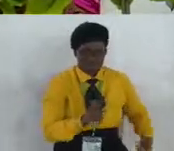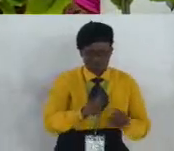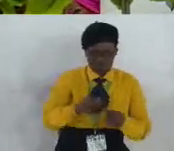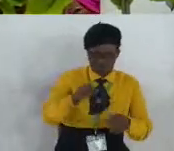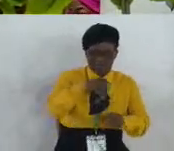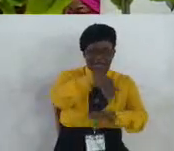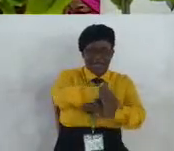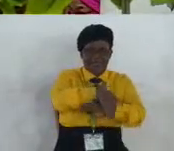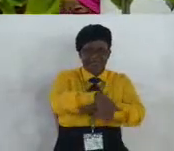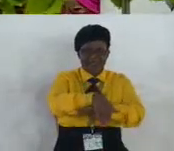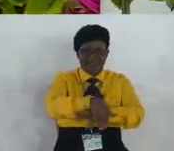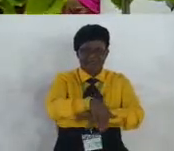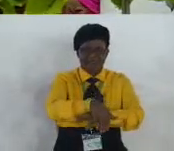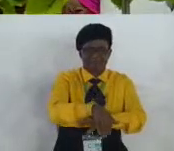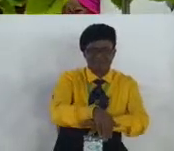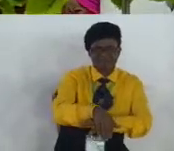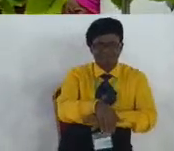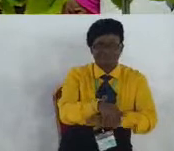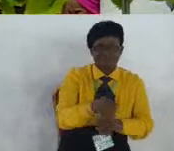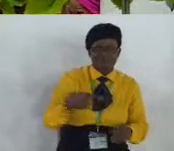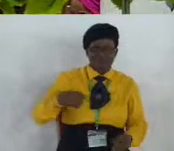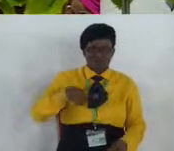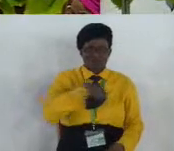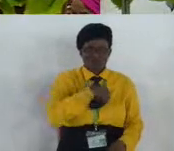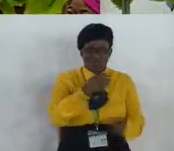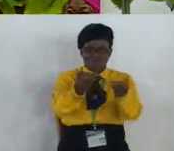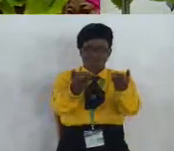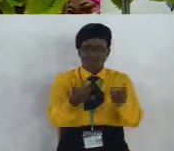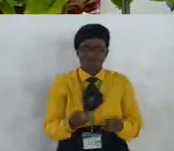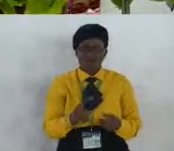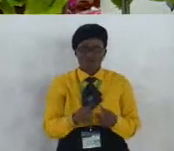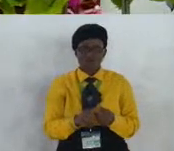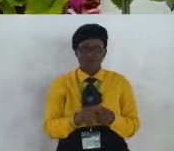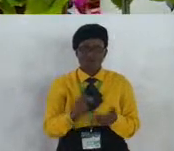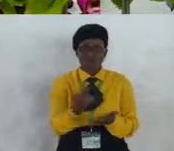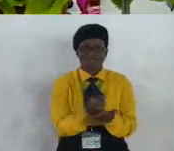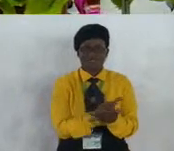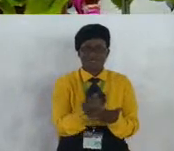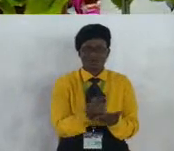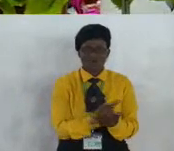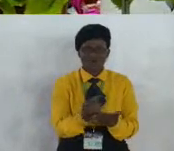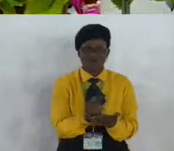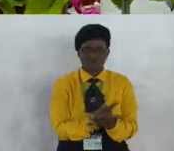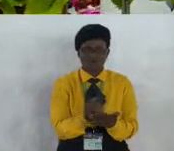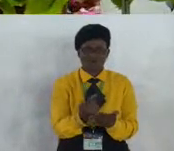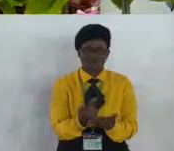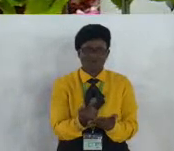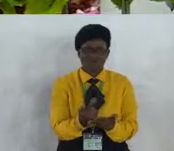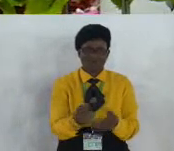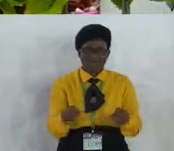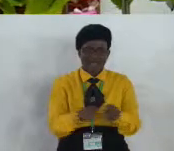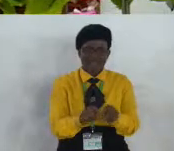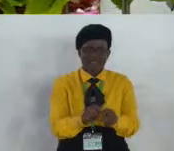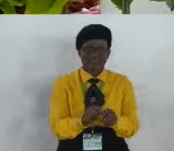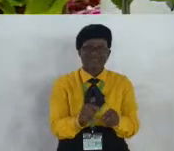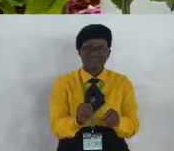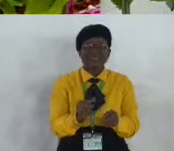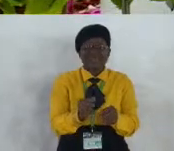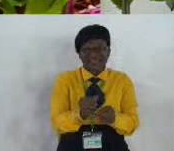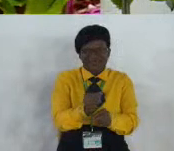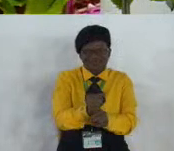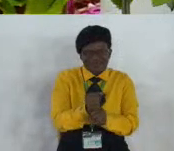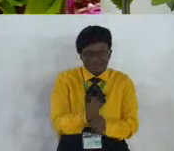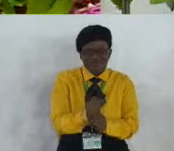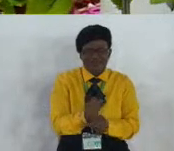Tonight, we want to discuss as briefly as we can